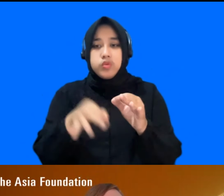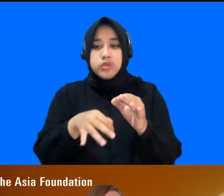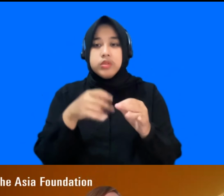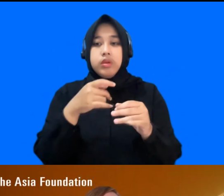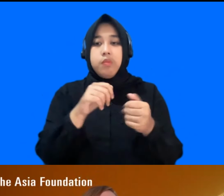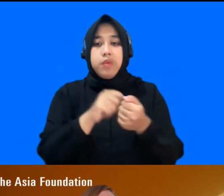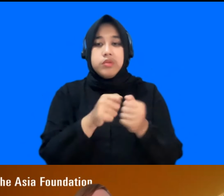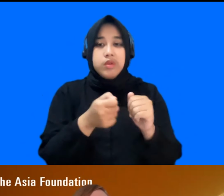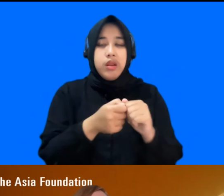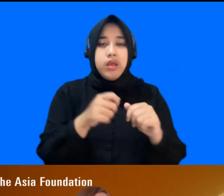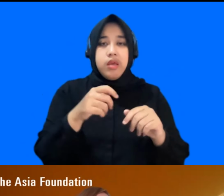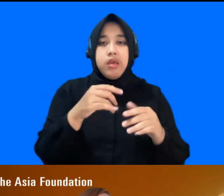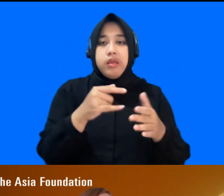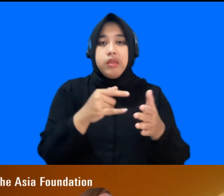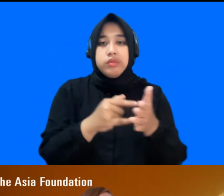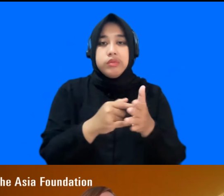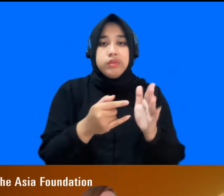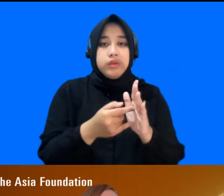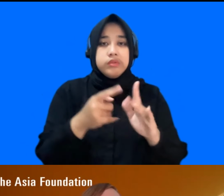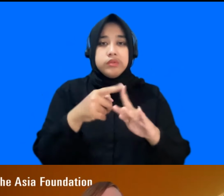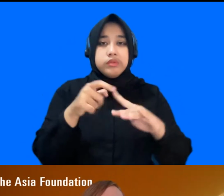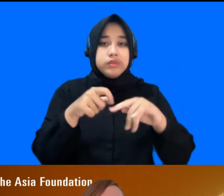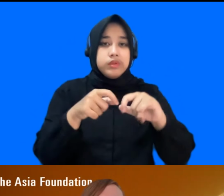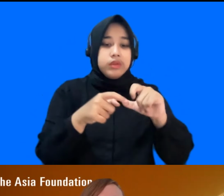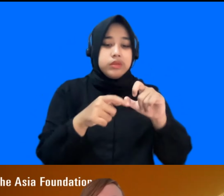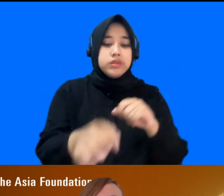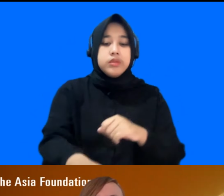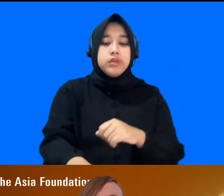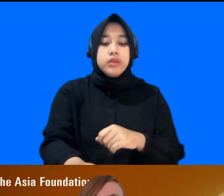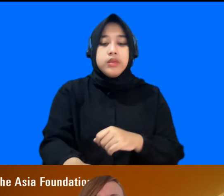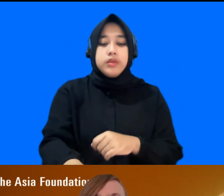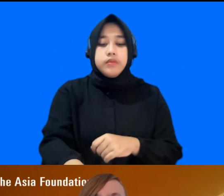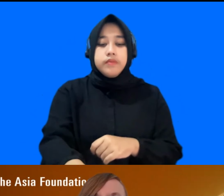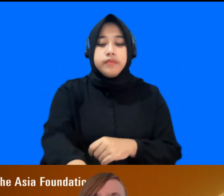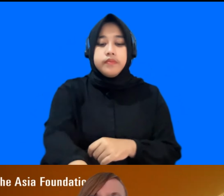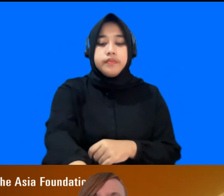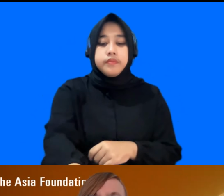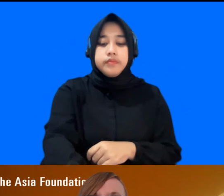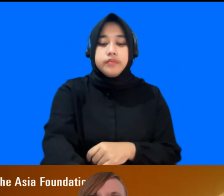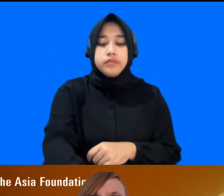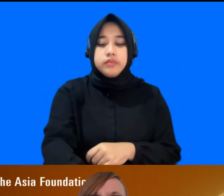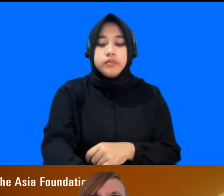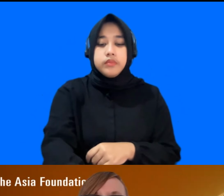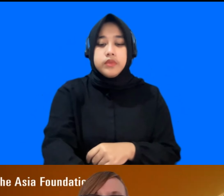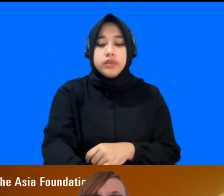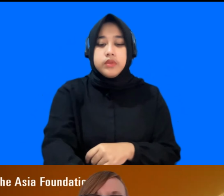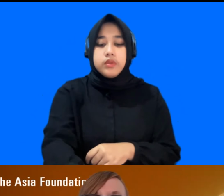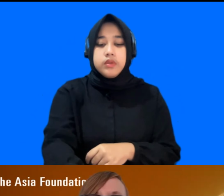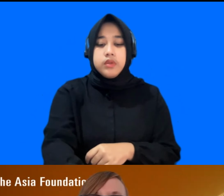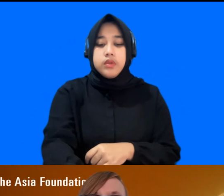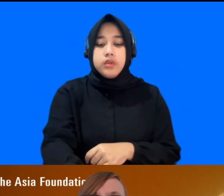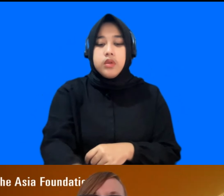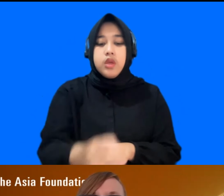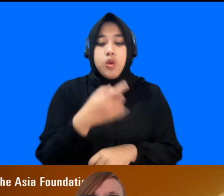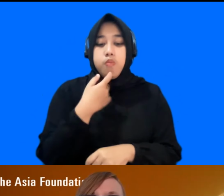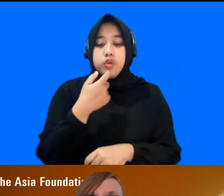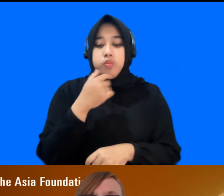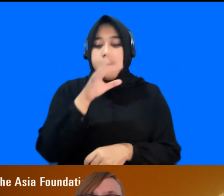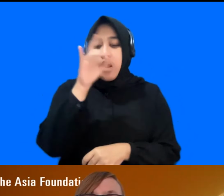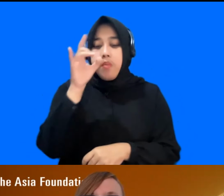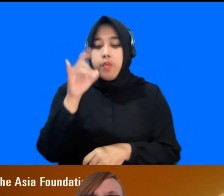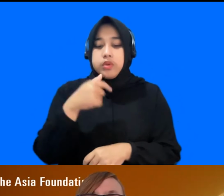about the solutions that we did, we actually try as much as we can to utilize very user-centered